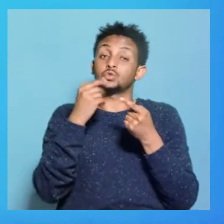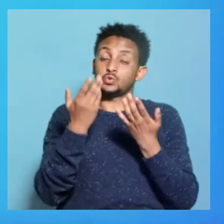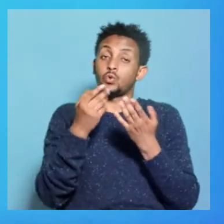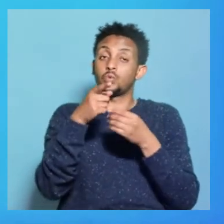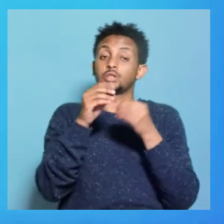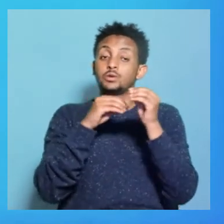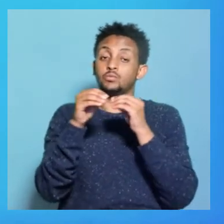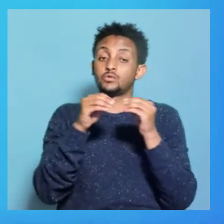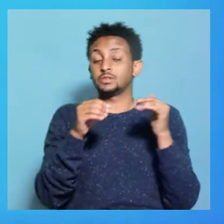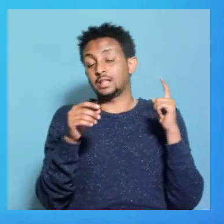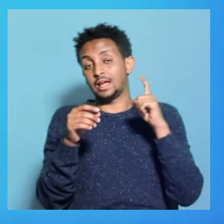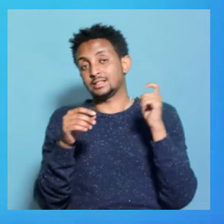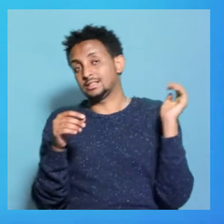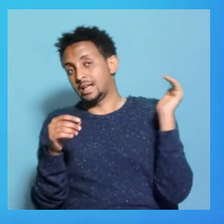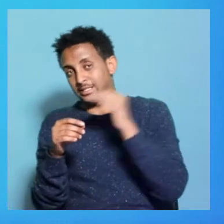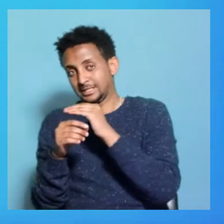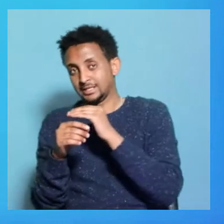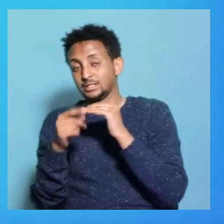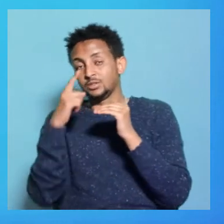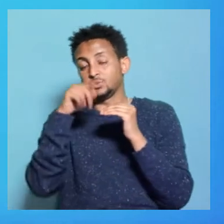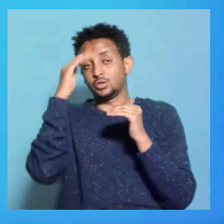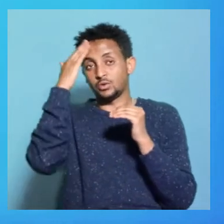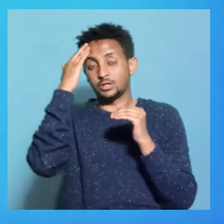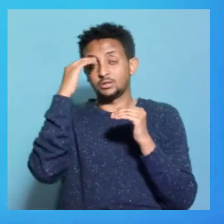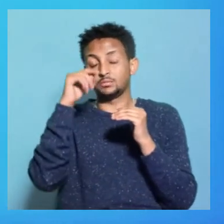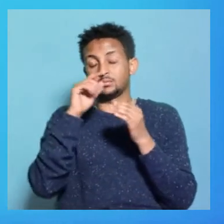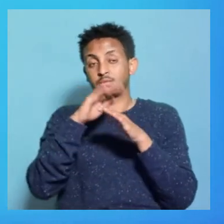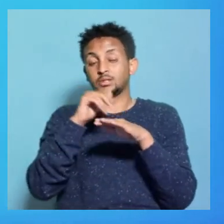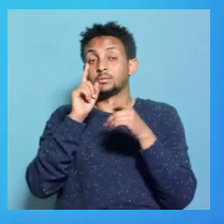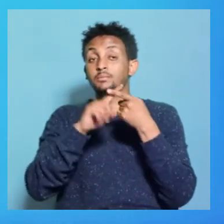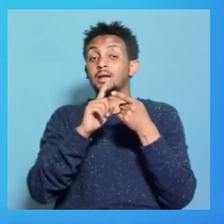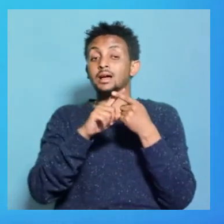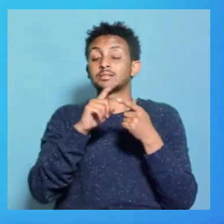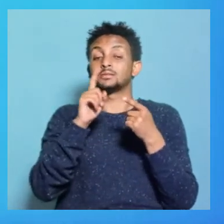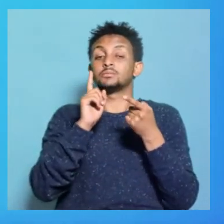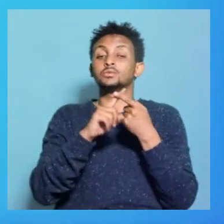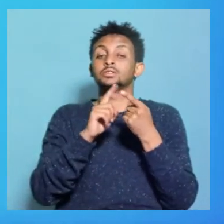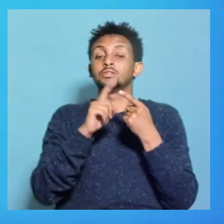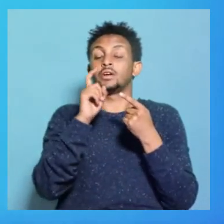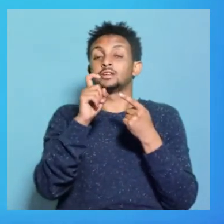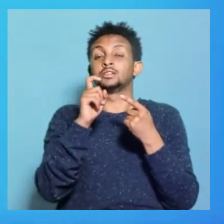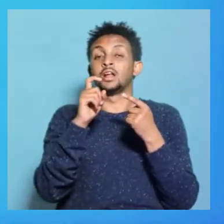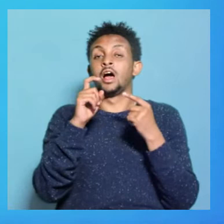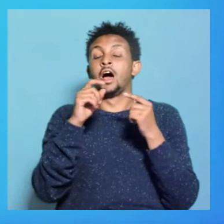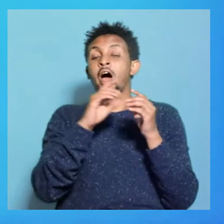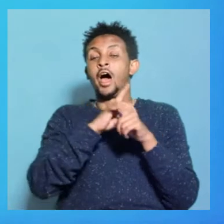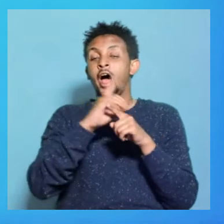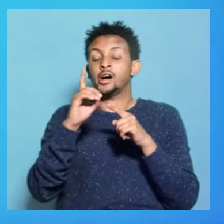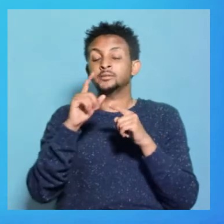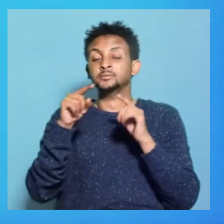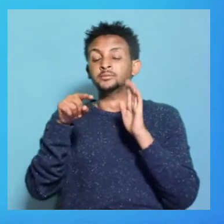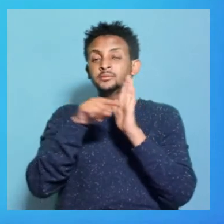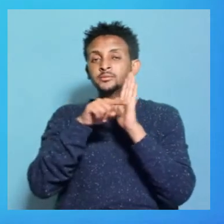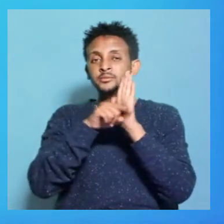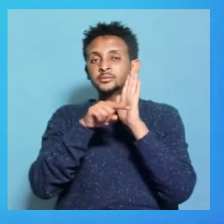they are moving along the x-axis direction, because you have already mentioned that plus is along the positive x direction, and here you have a negative,